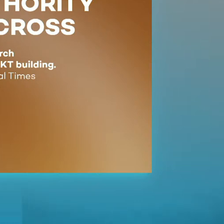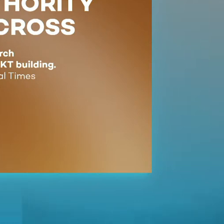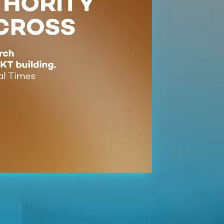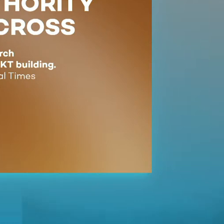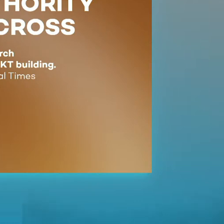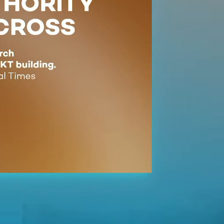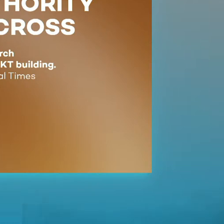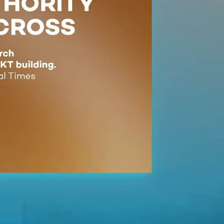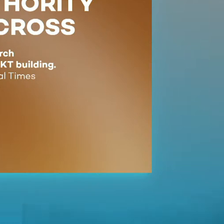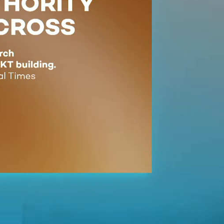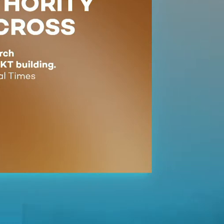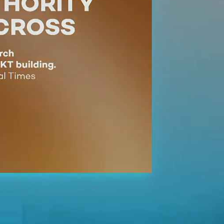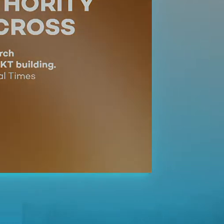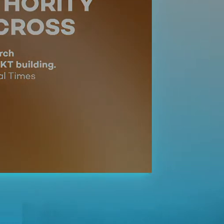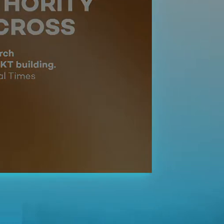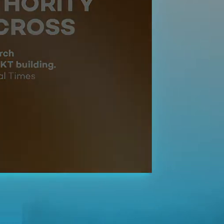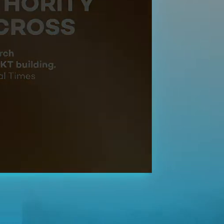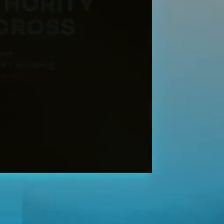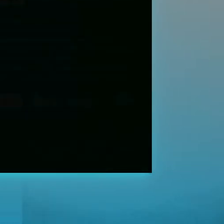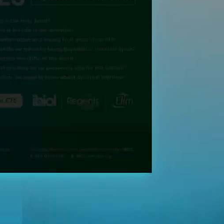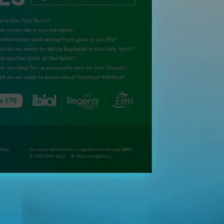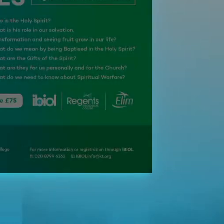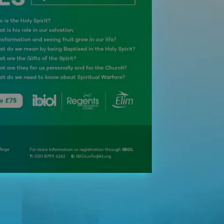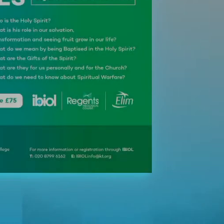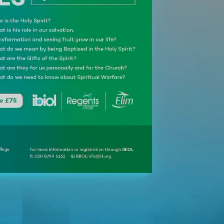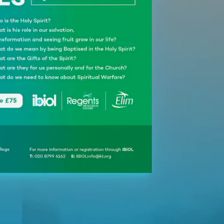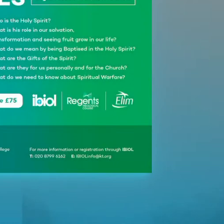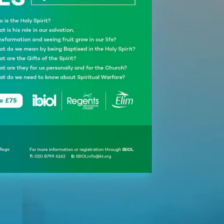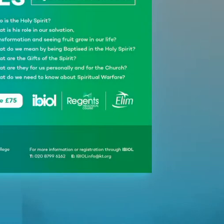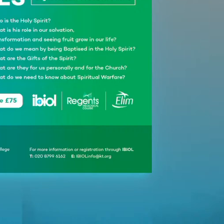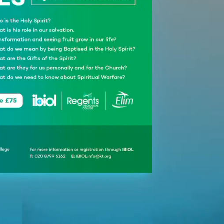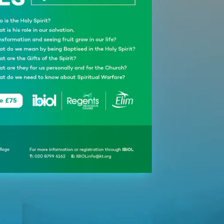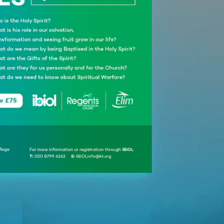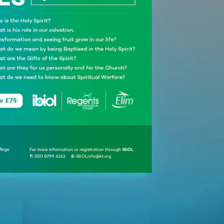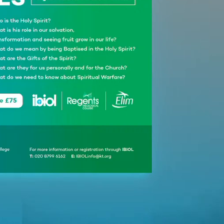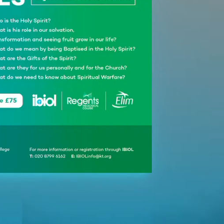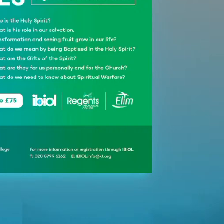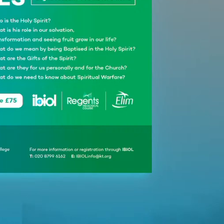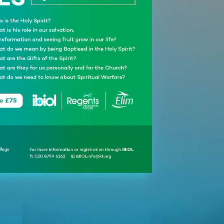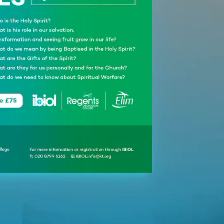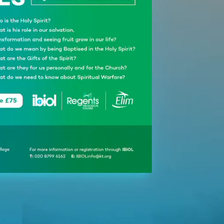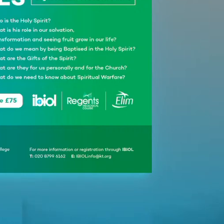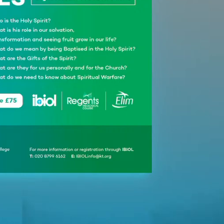And the lover of my soul. Sing that one time.